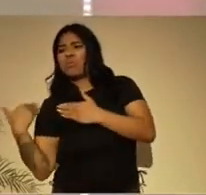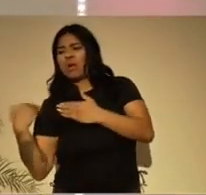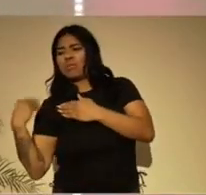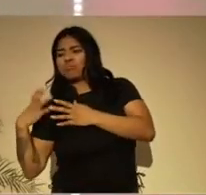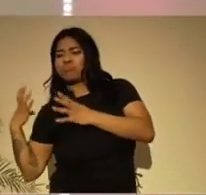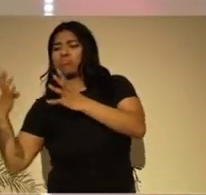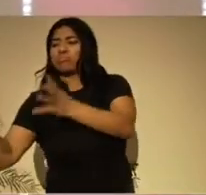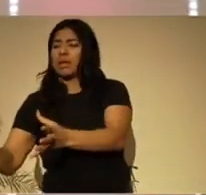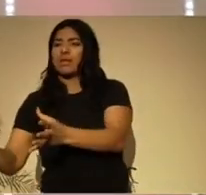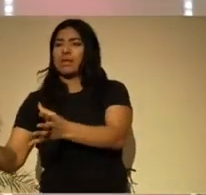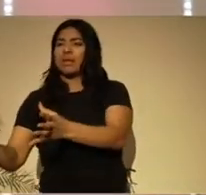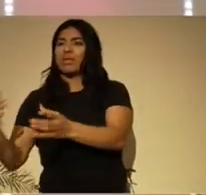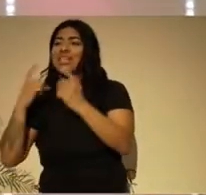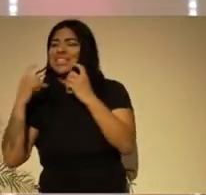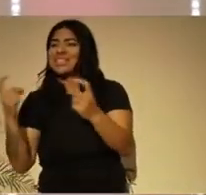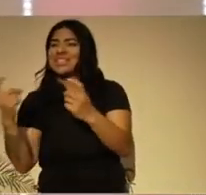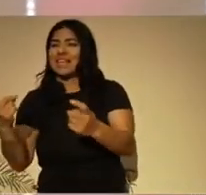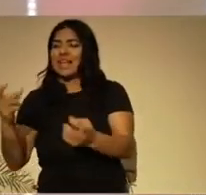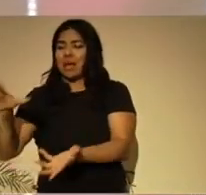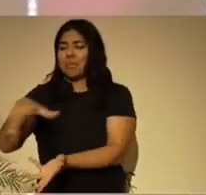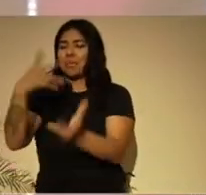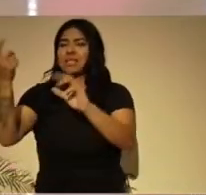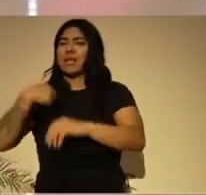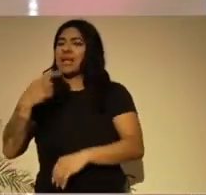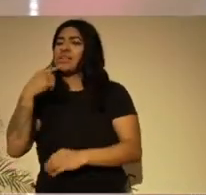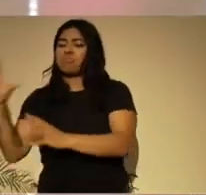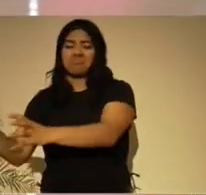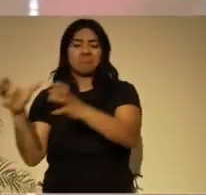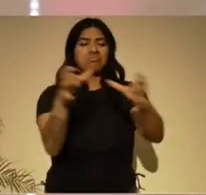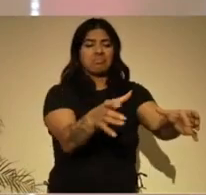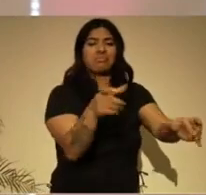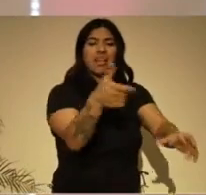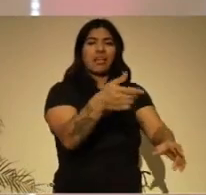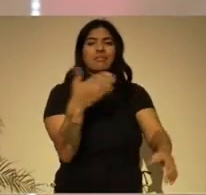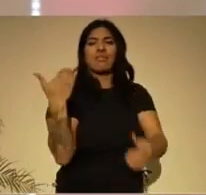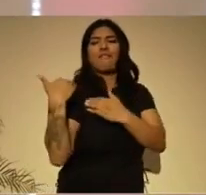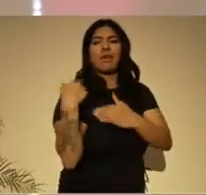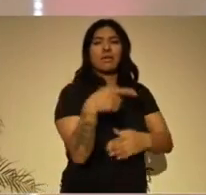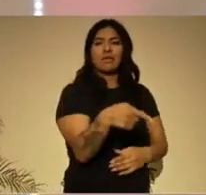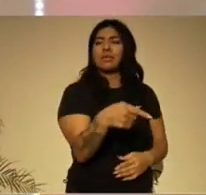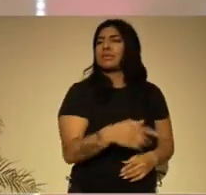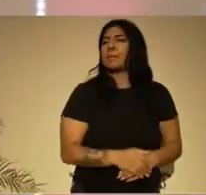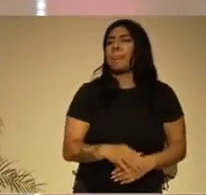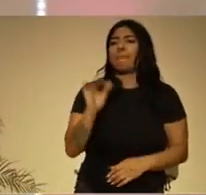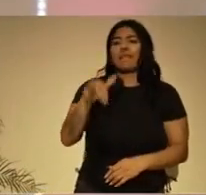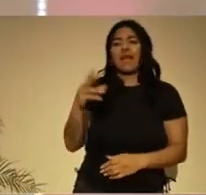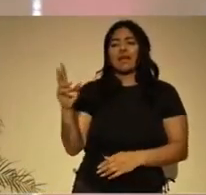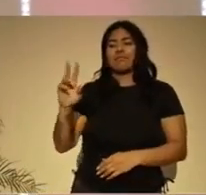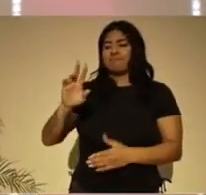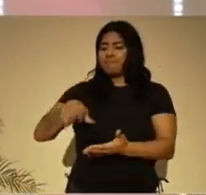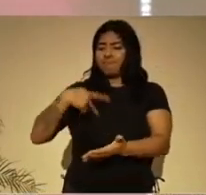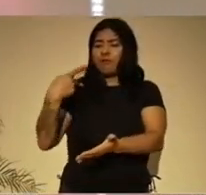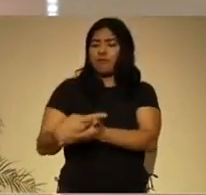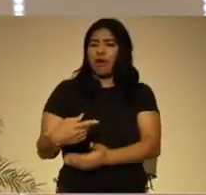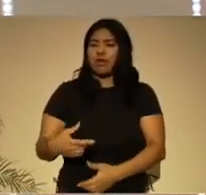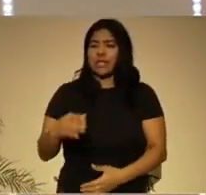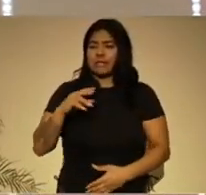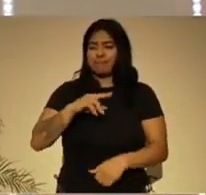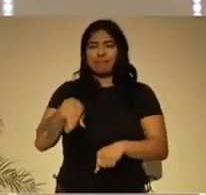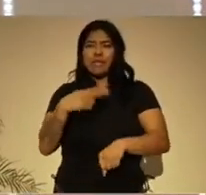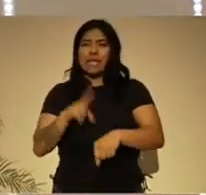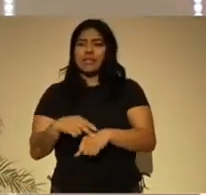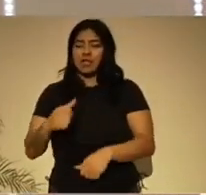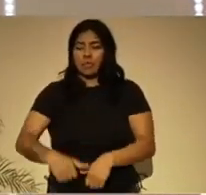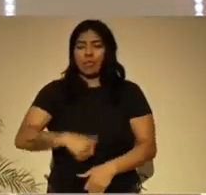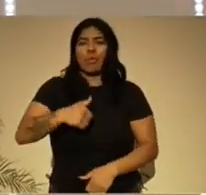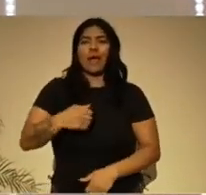the blame off of himself when they've sinned or when they've messed up and put it on somebody else. It's part of that fallen nature. It's part of that pride issue that we